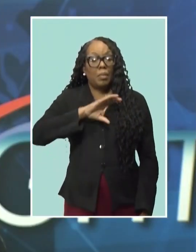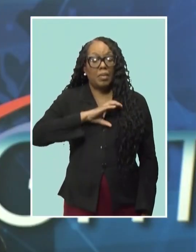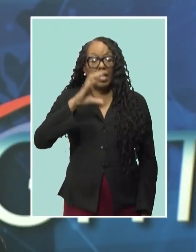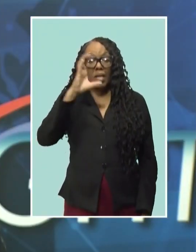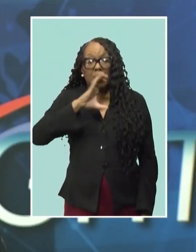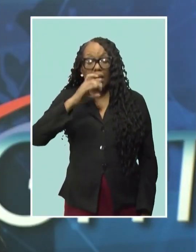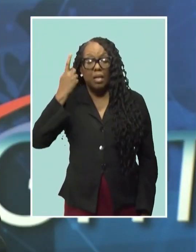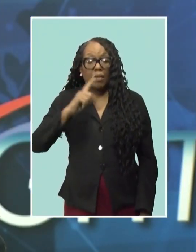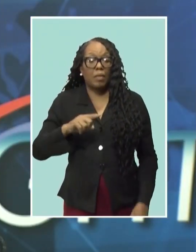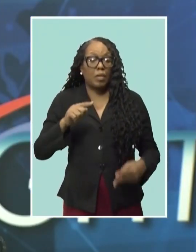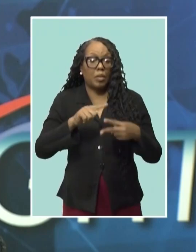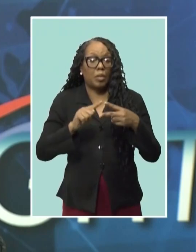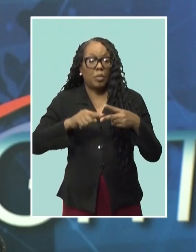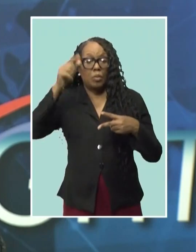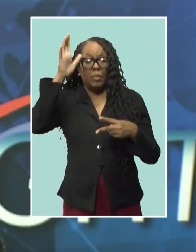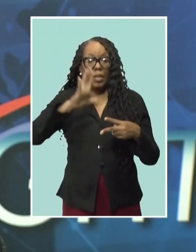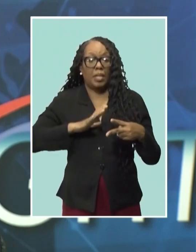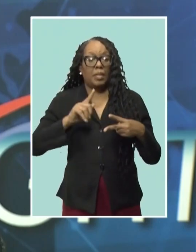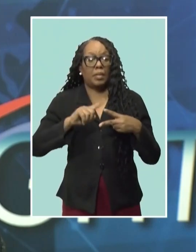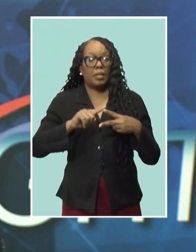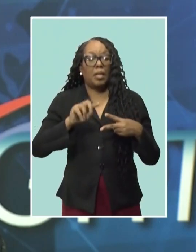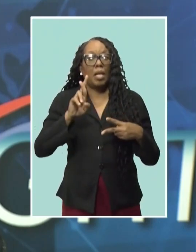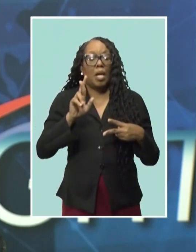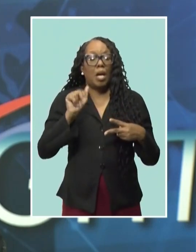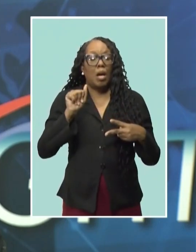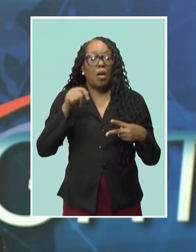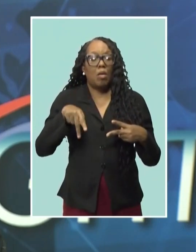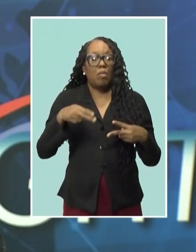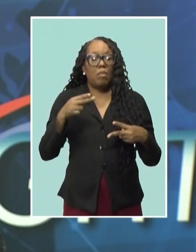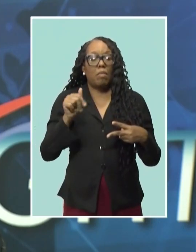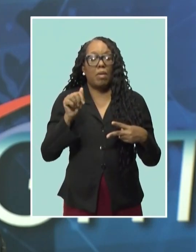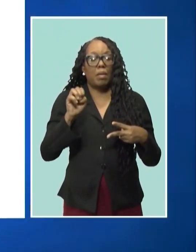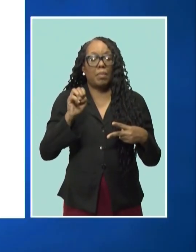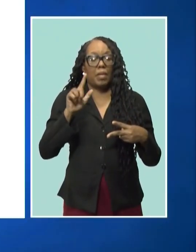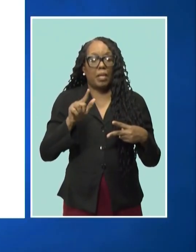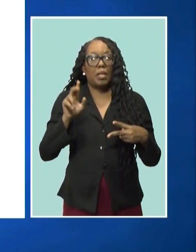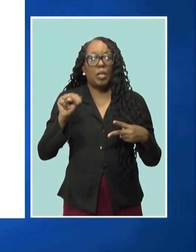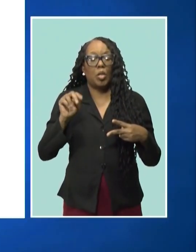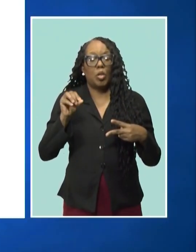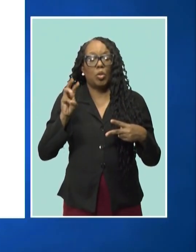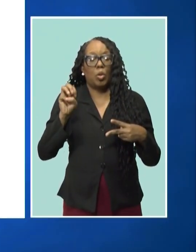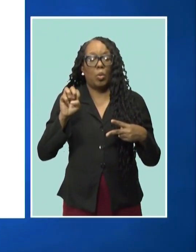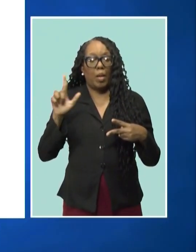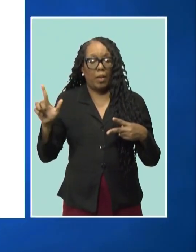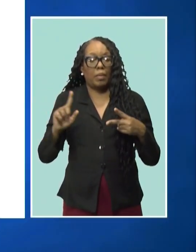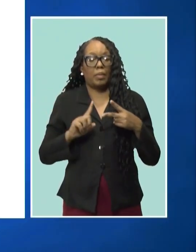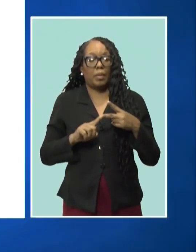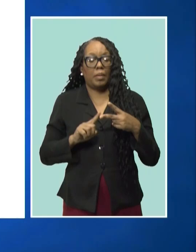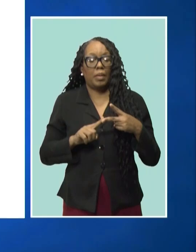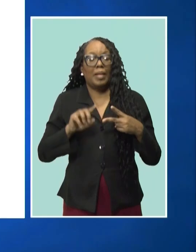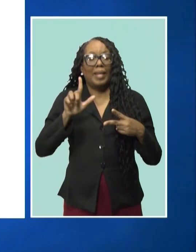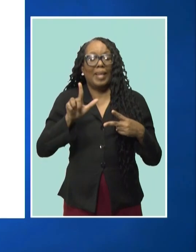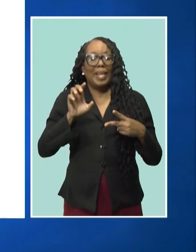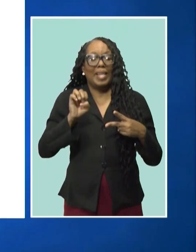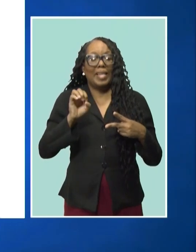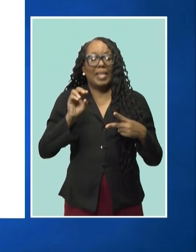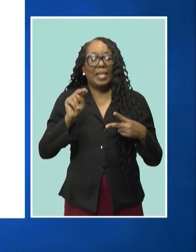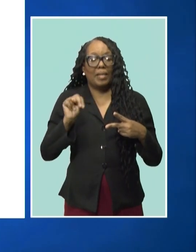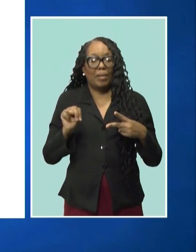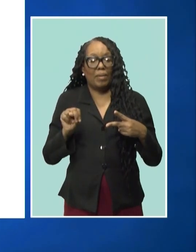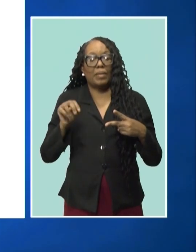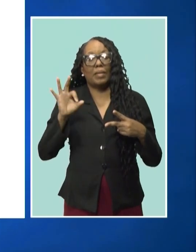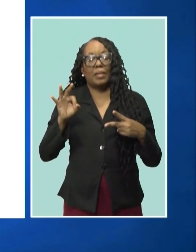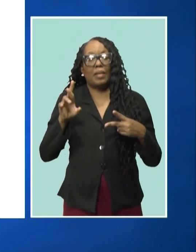wanted list. Rafael Diogo Noel, alias Sniper Gang, and Leon Seymour Freeman, alias Evil or Black